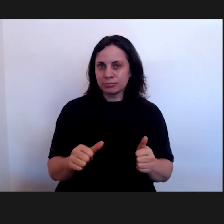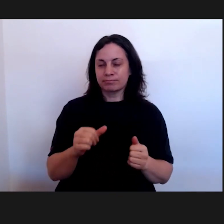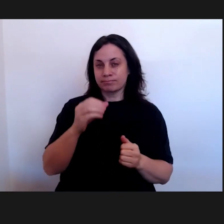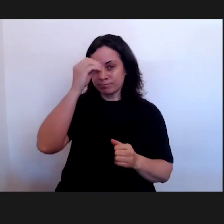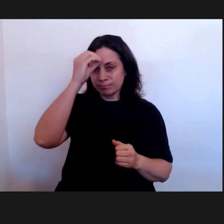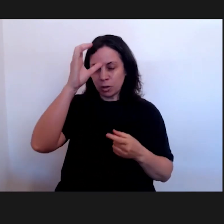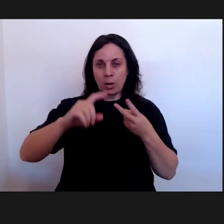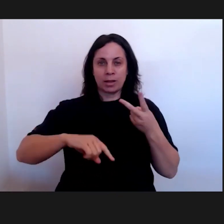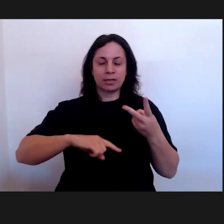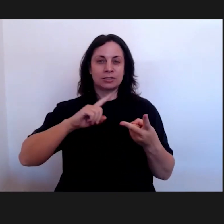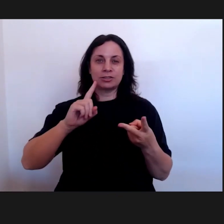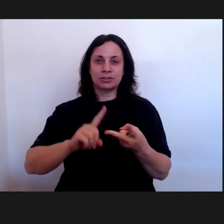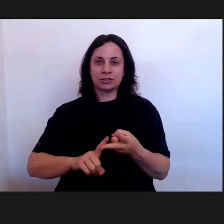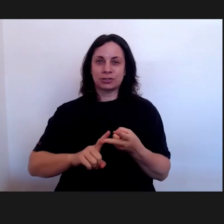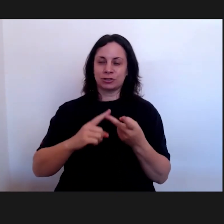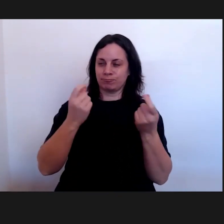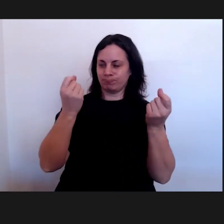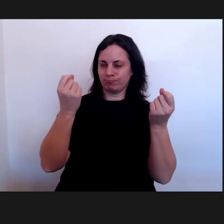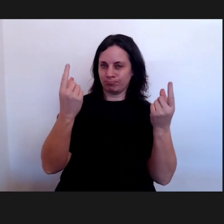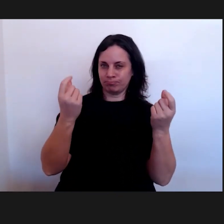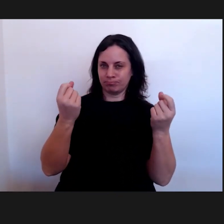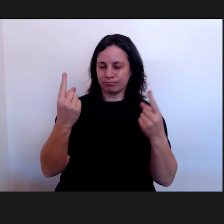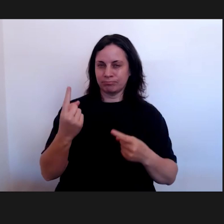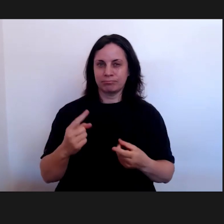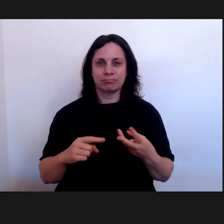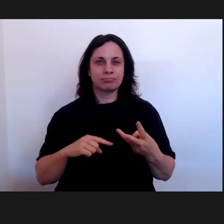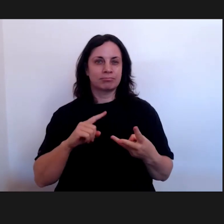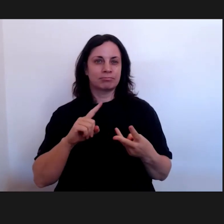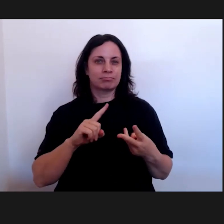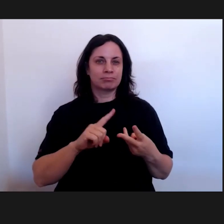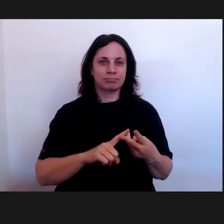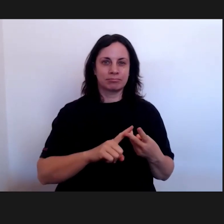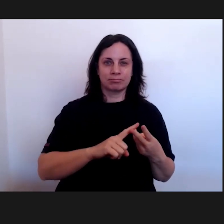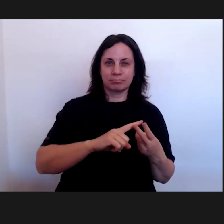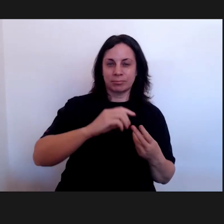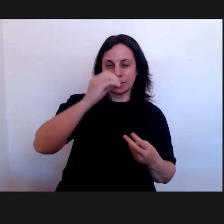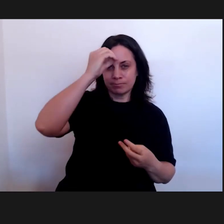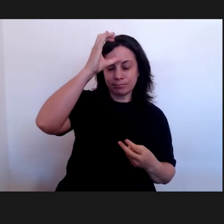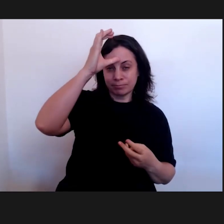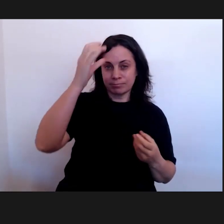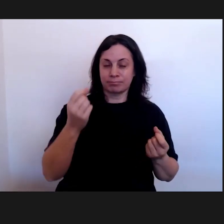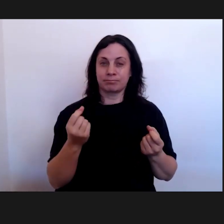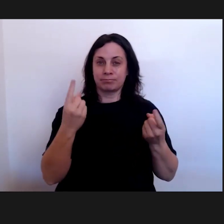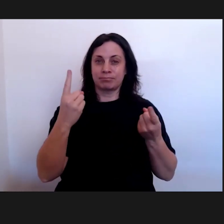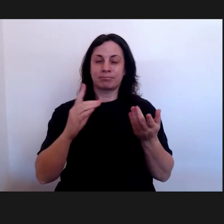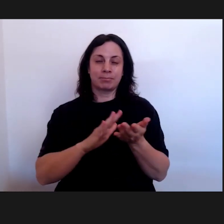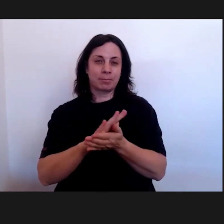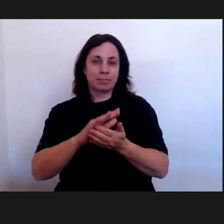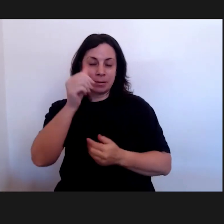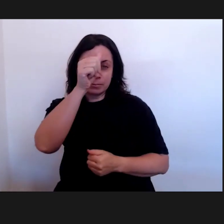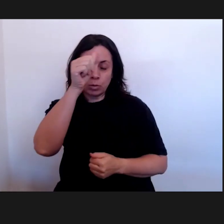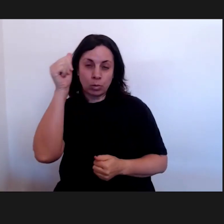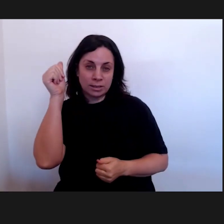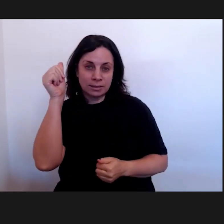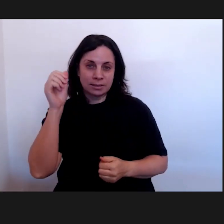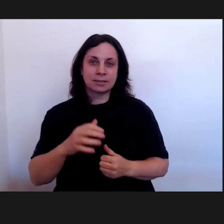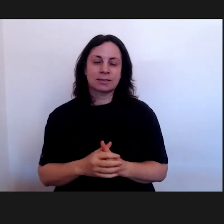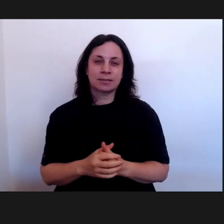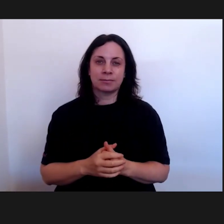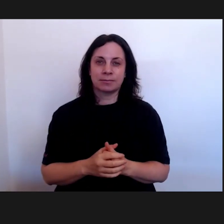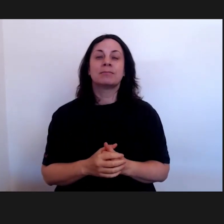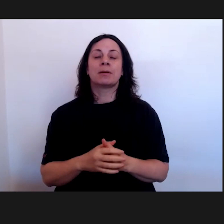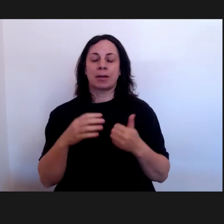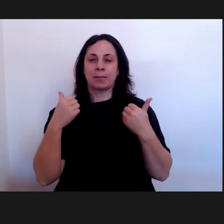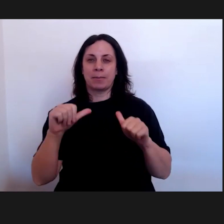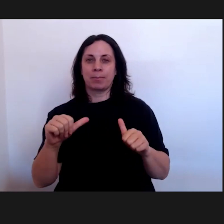comes light and understanding, with light and understanding comes wisdom, with wisdom comes